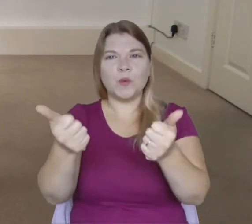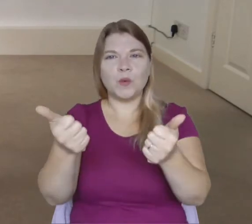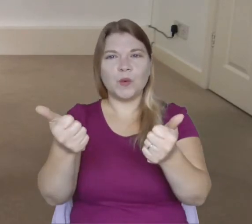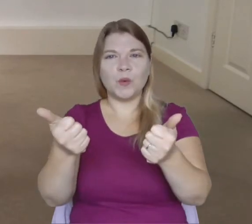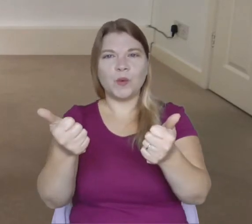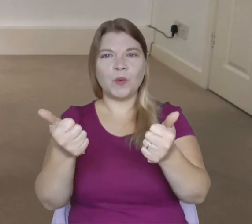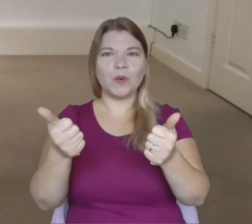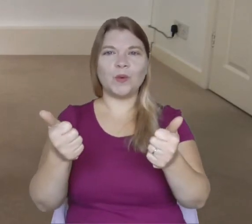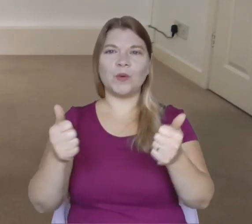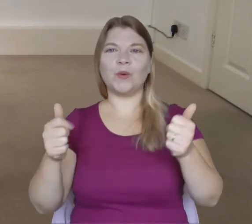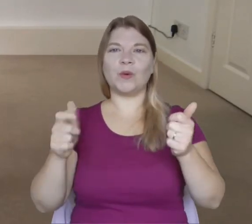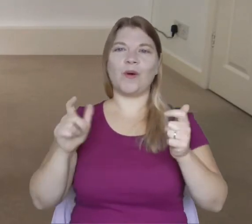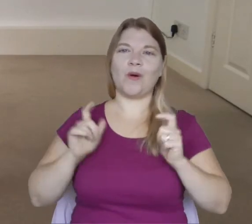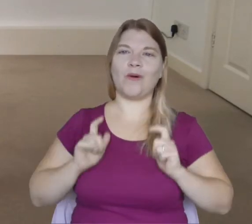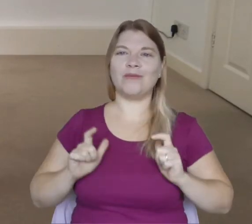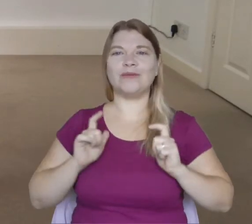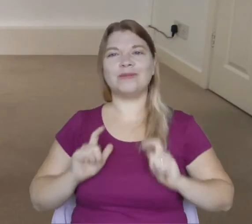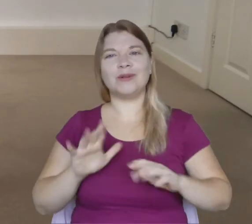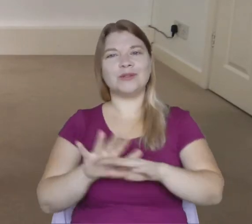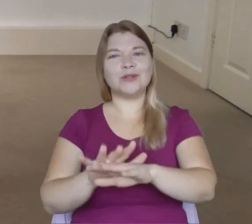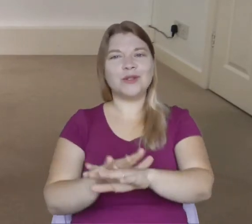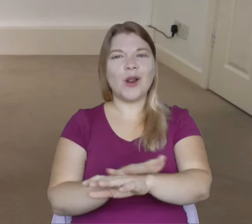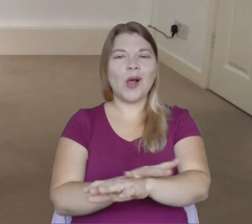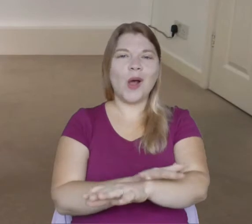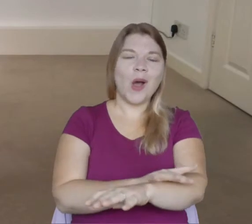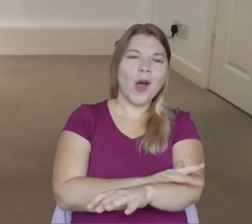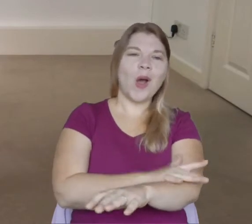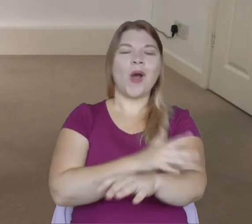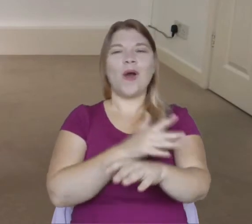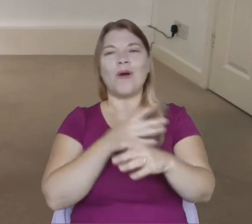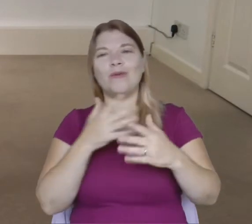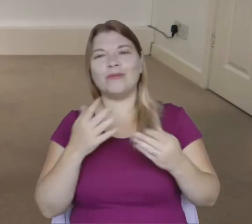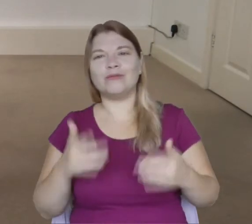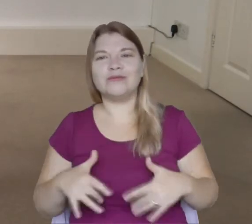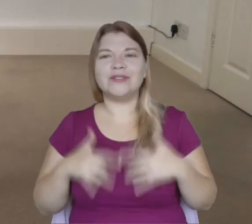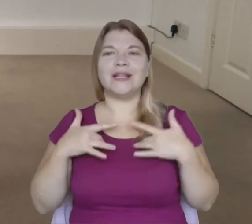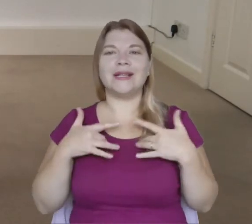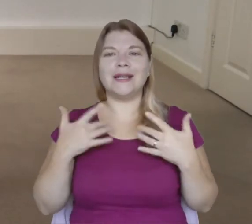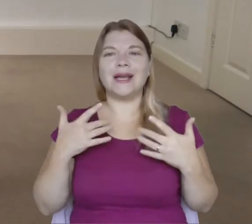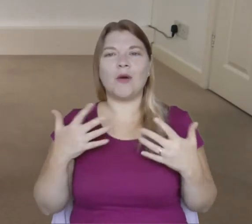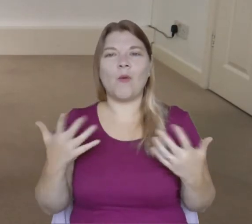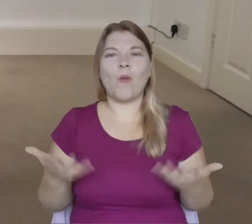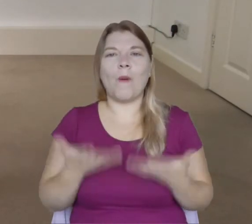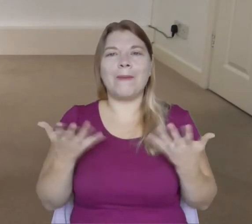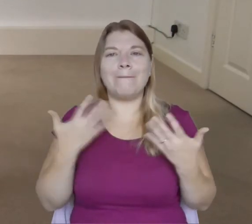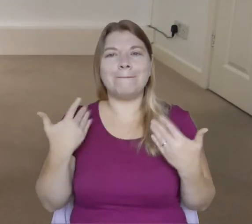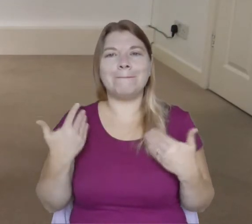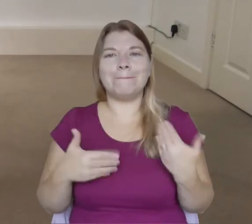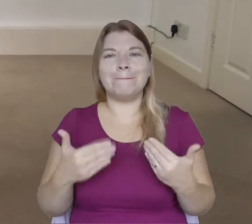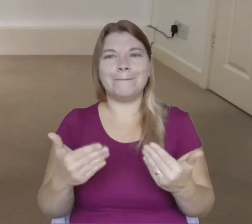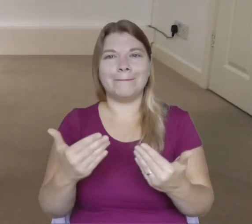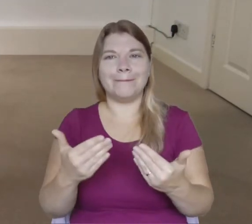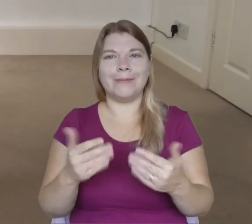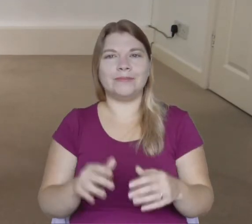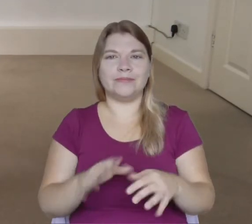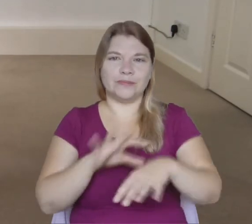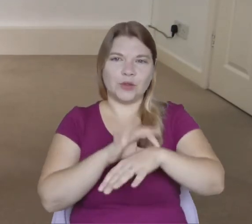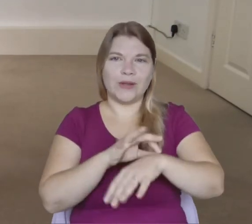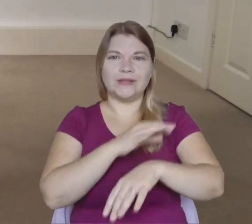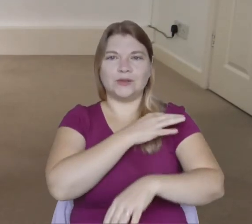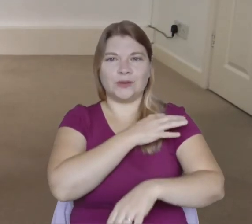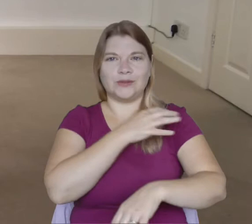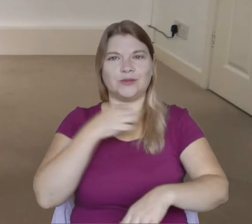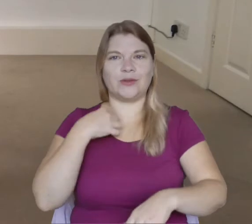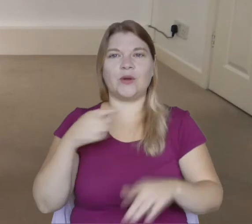sort of indulgent, slow feeling as we're moving through each body part today. And I'll also give you the